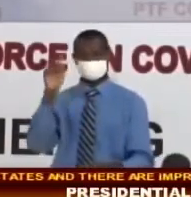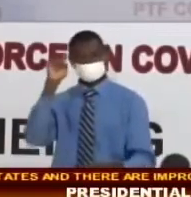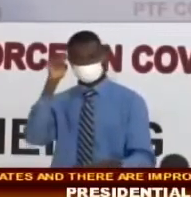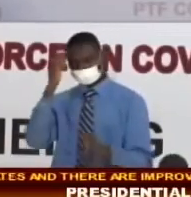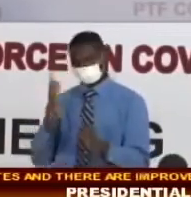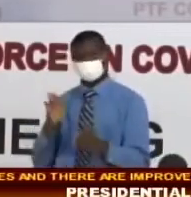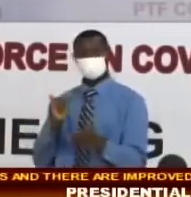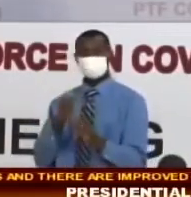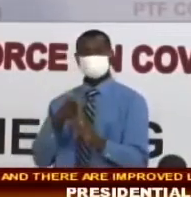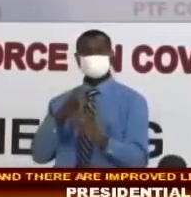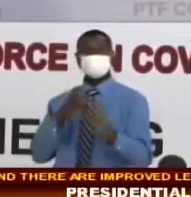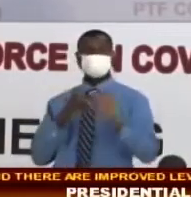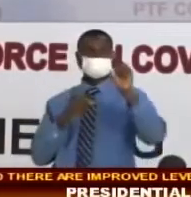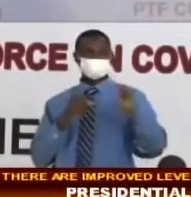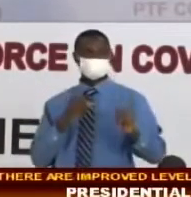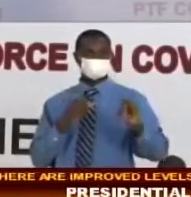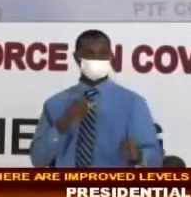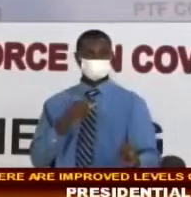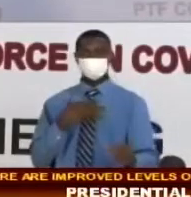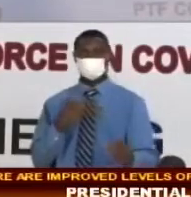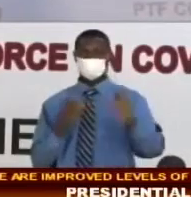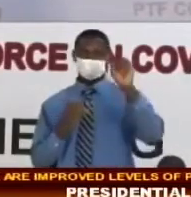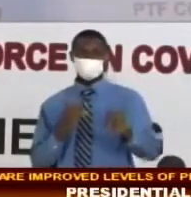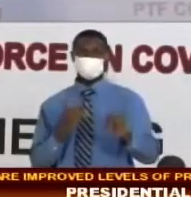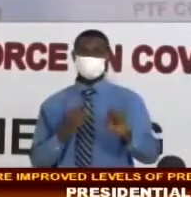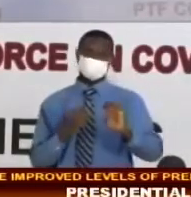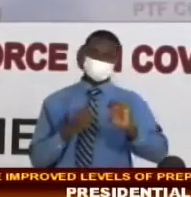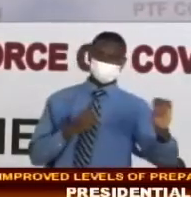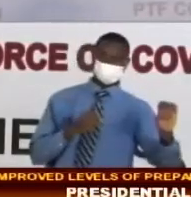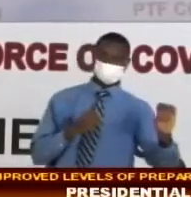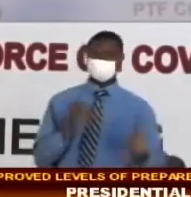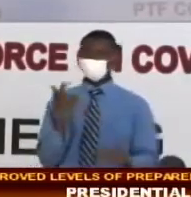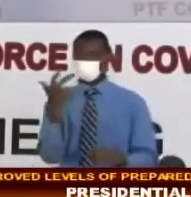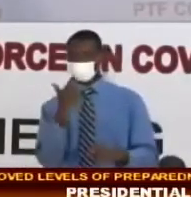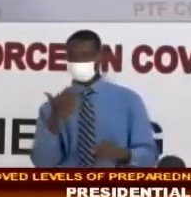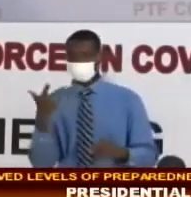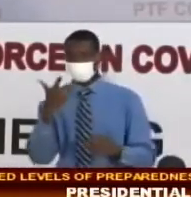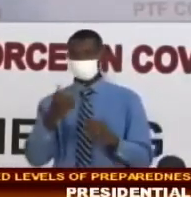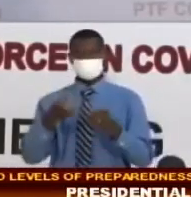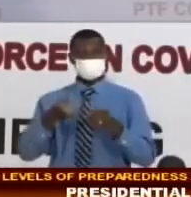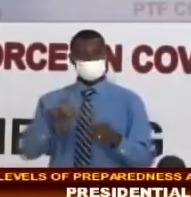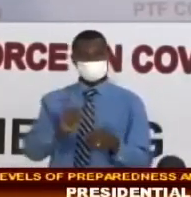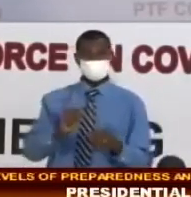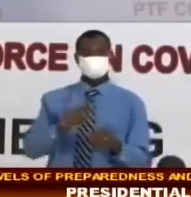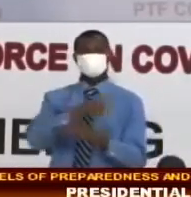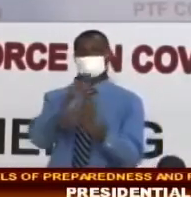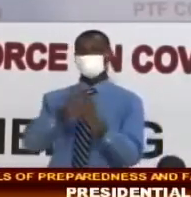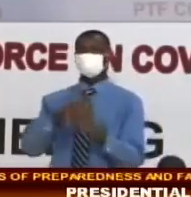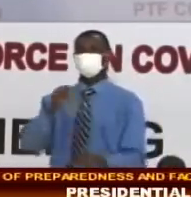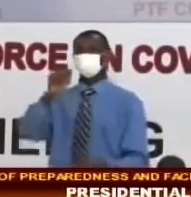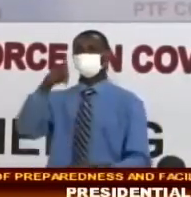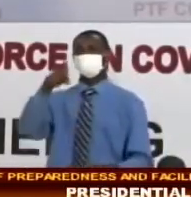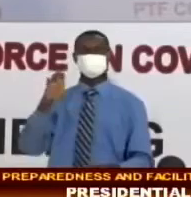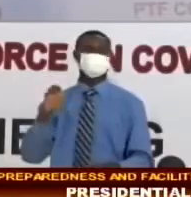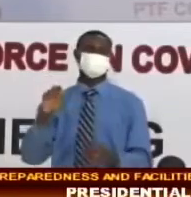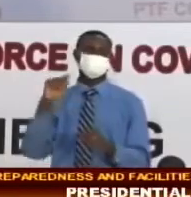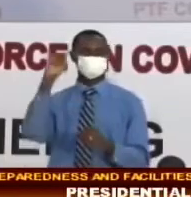South-South, 2 from Southeast, and by the way, 3 of them are members of the APC. But